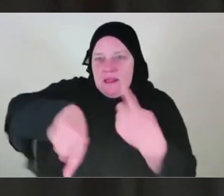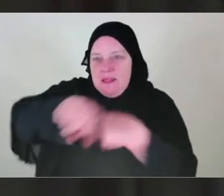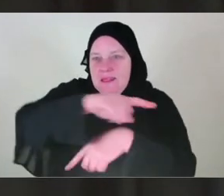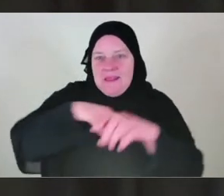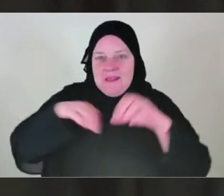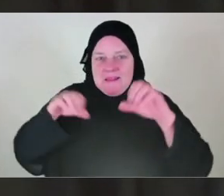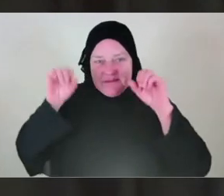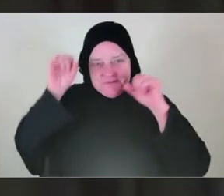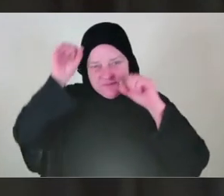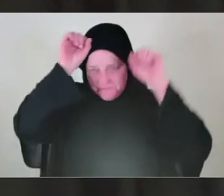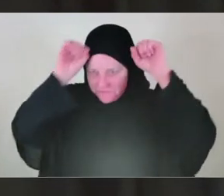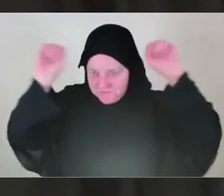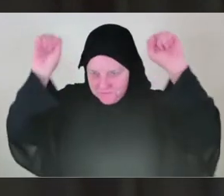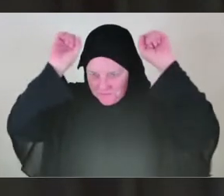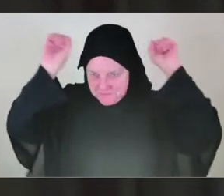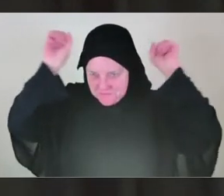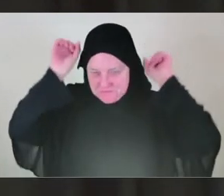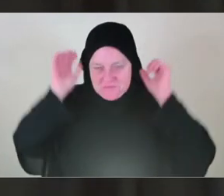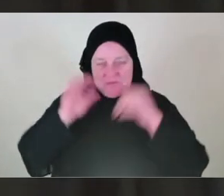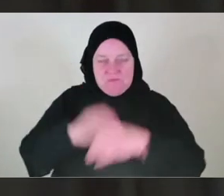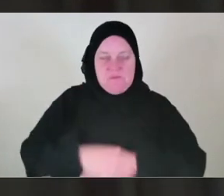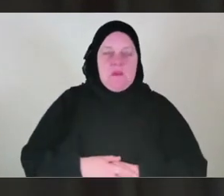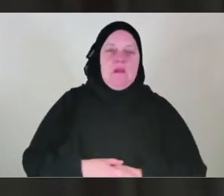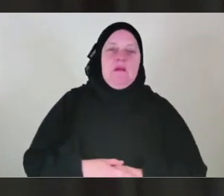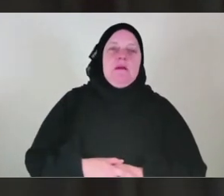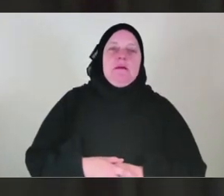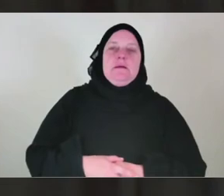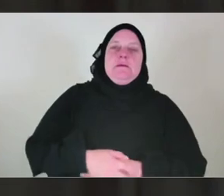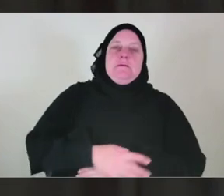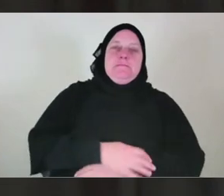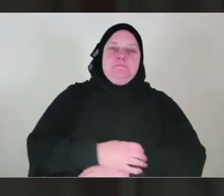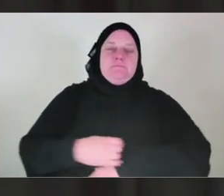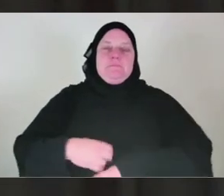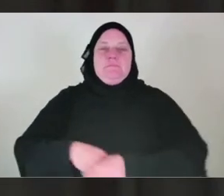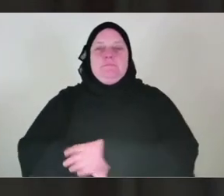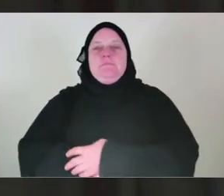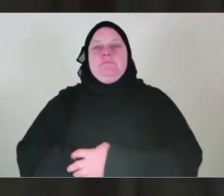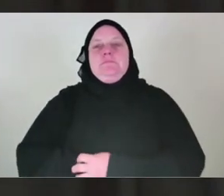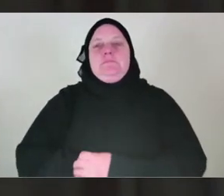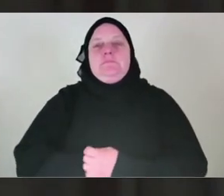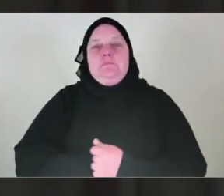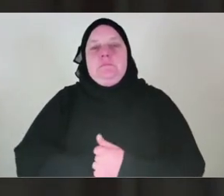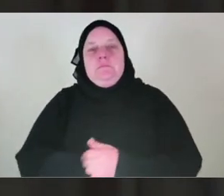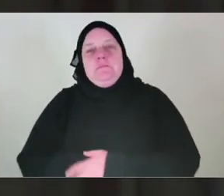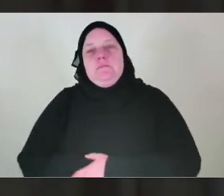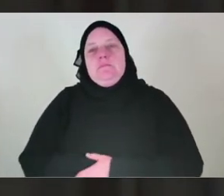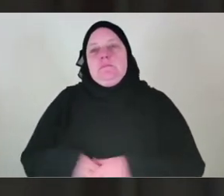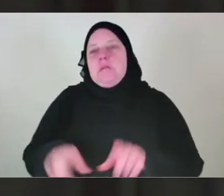ones that instigated all this are the cause of these people in power. However,